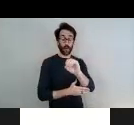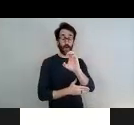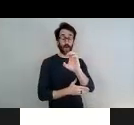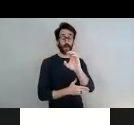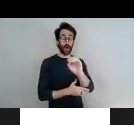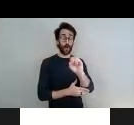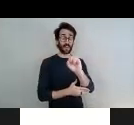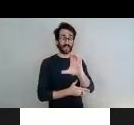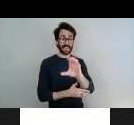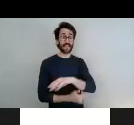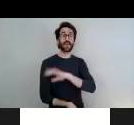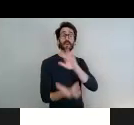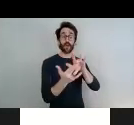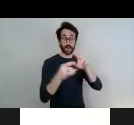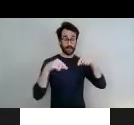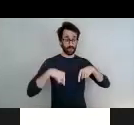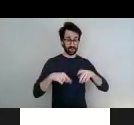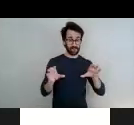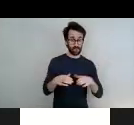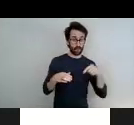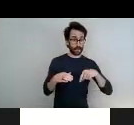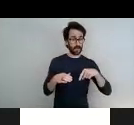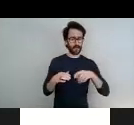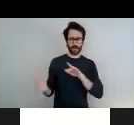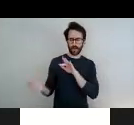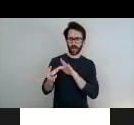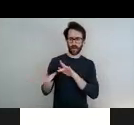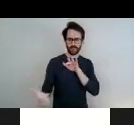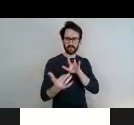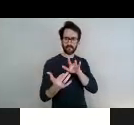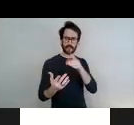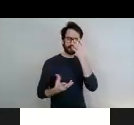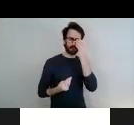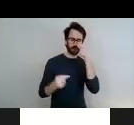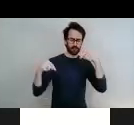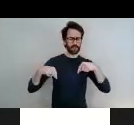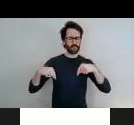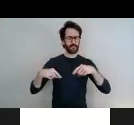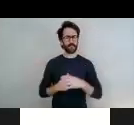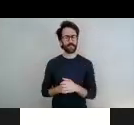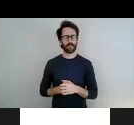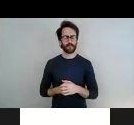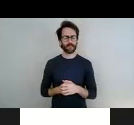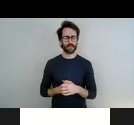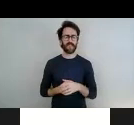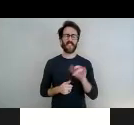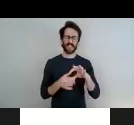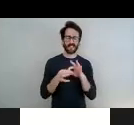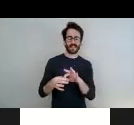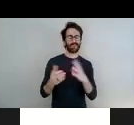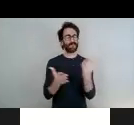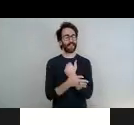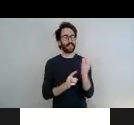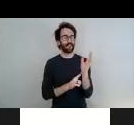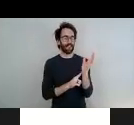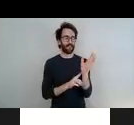Canadian Anti-Fraud Centre, and it goes back to taking 5. But in this case, it would more than likely take 5, but